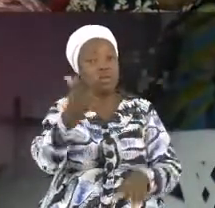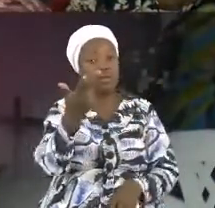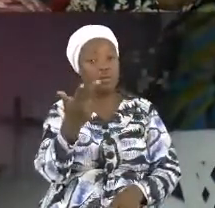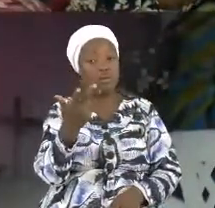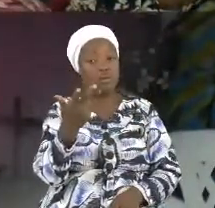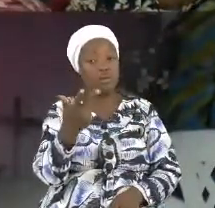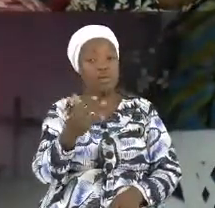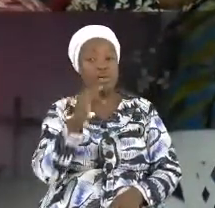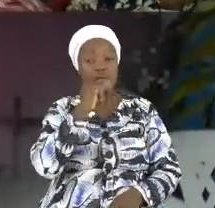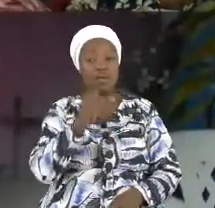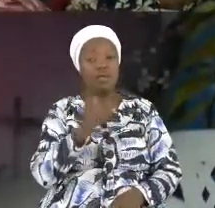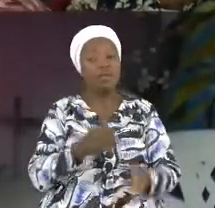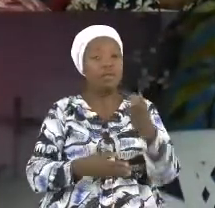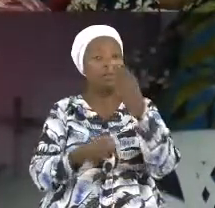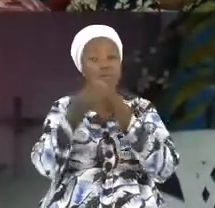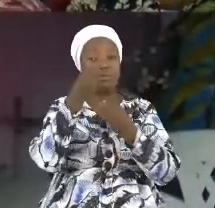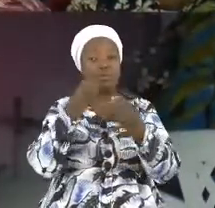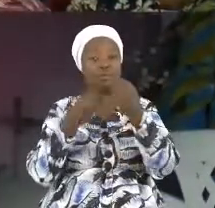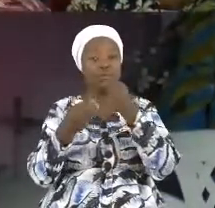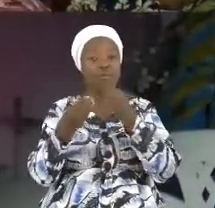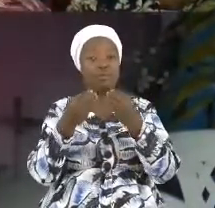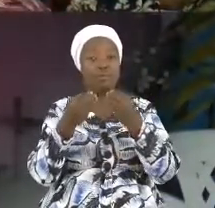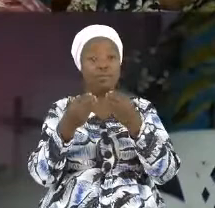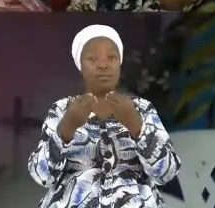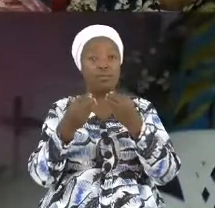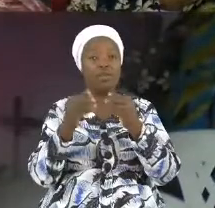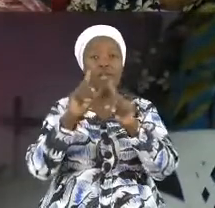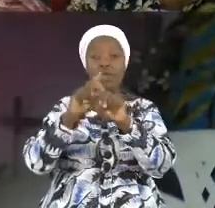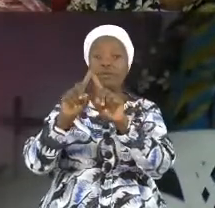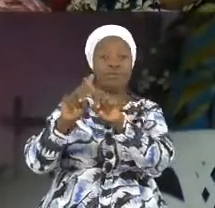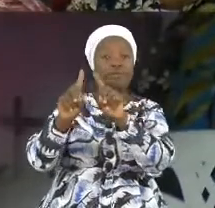banquets everywhere in the whole state.